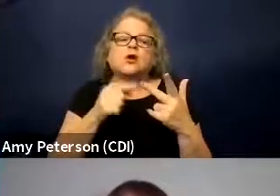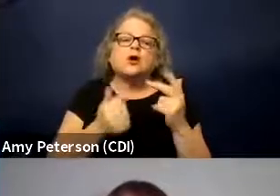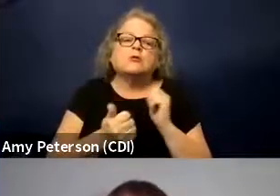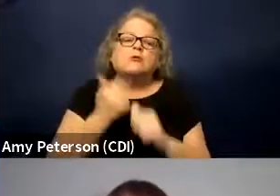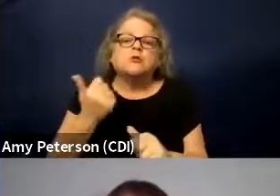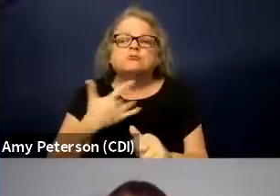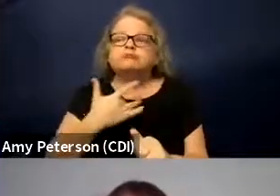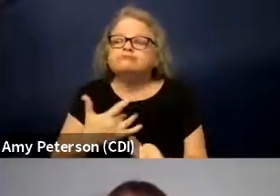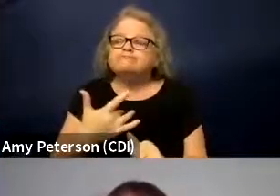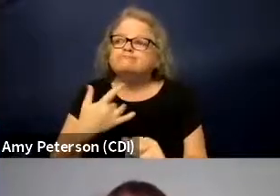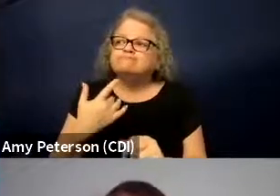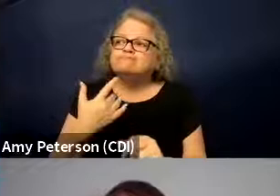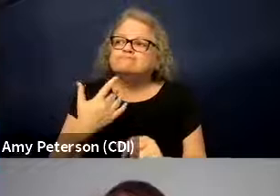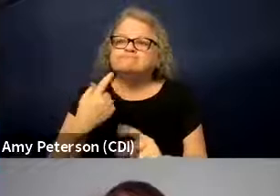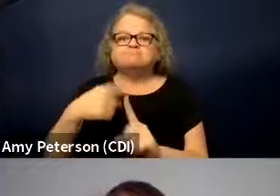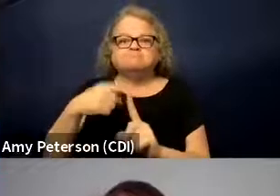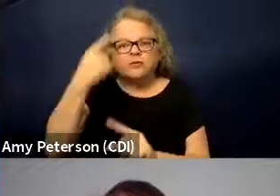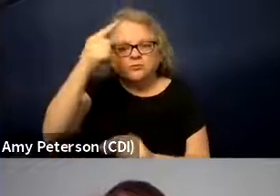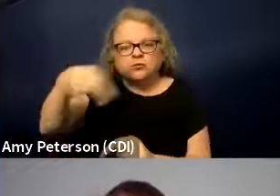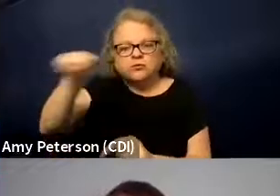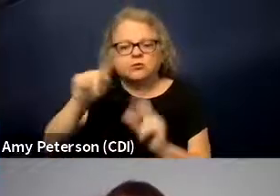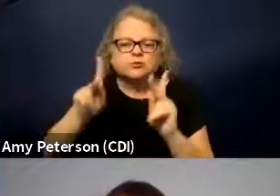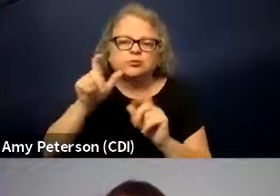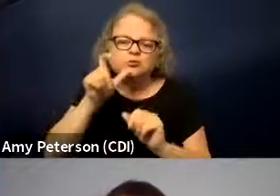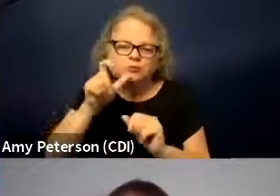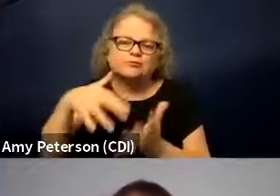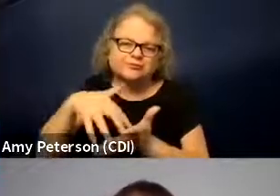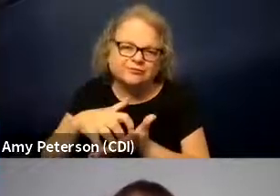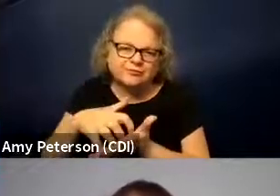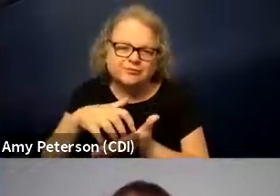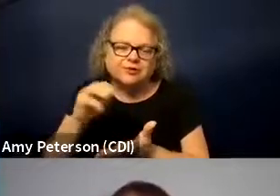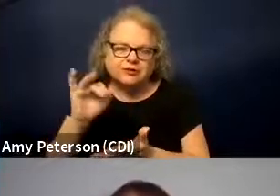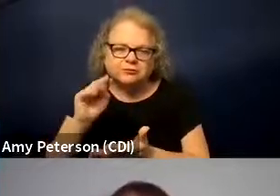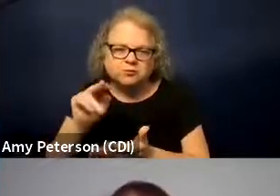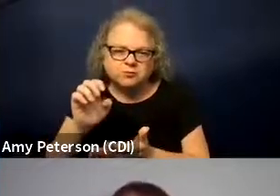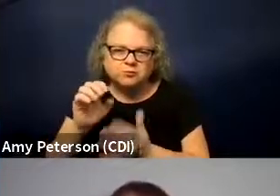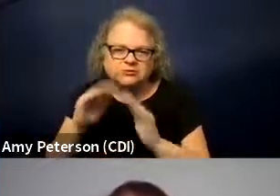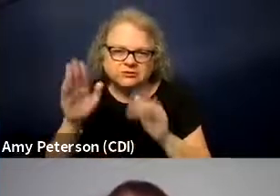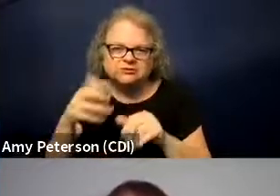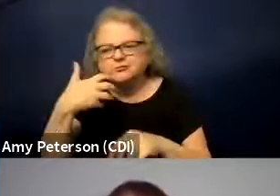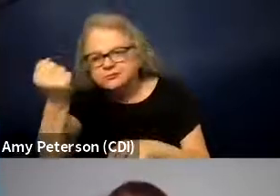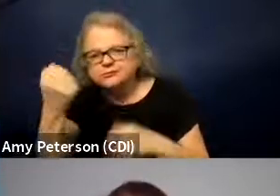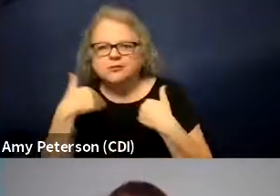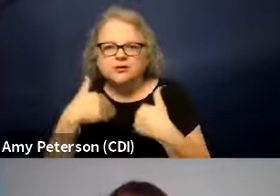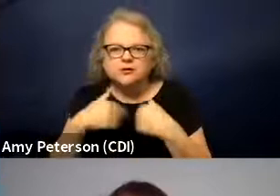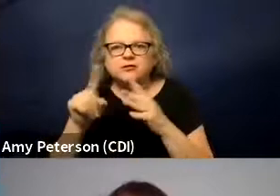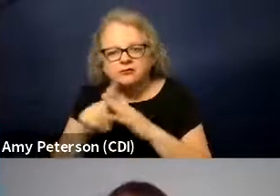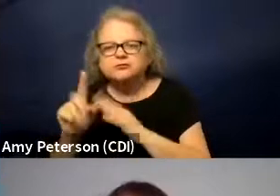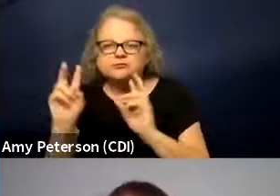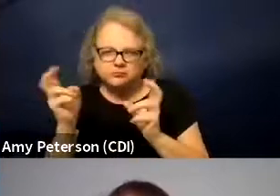doses did not give them a strong immune response because they have a weak immune system to begin